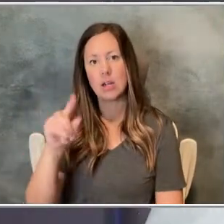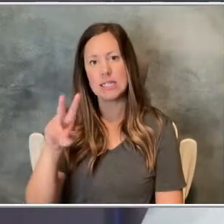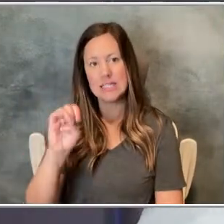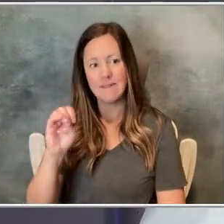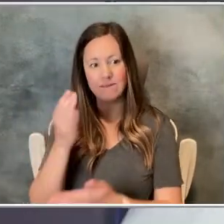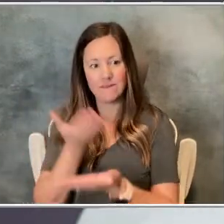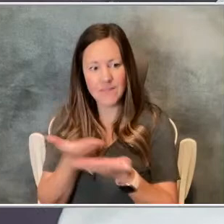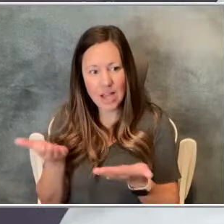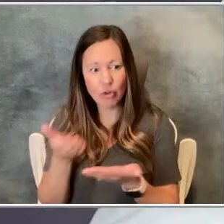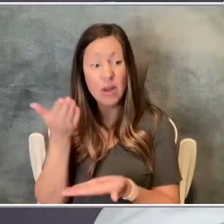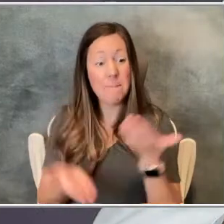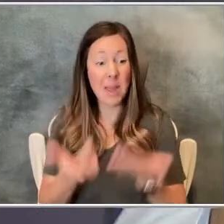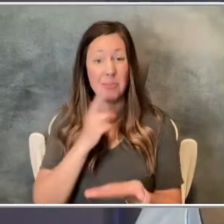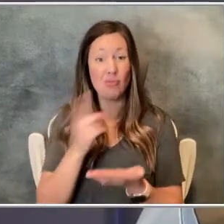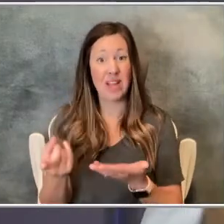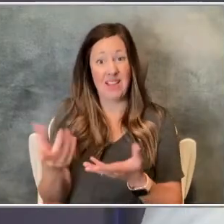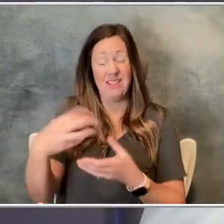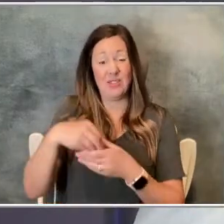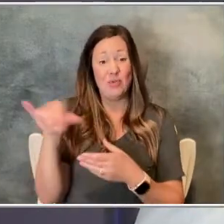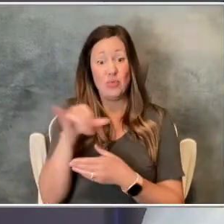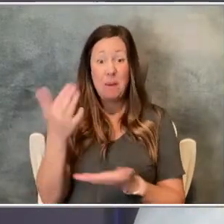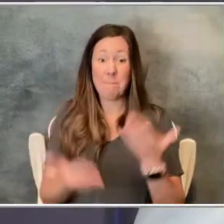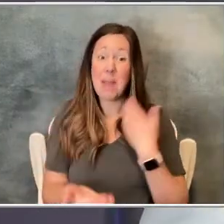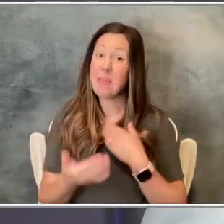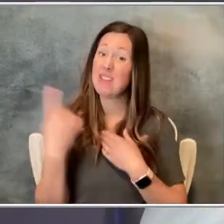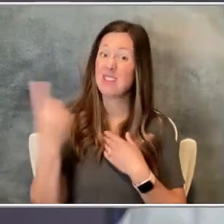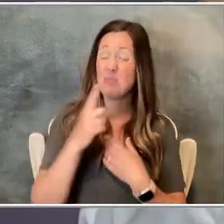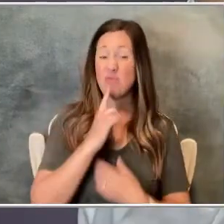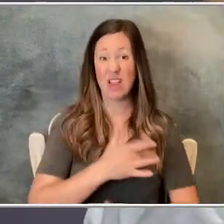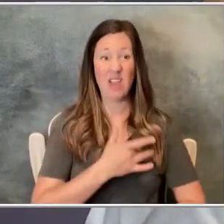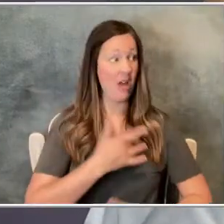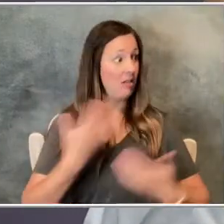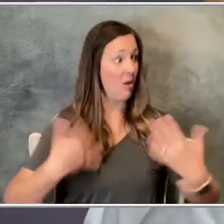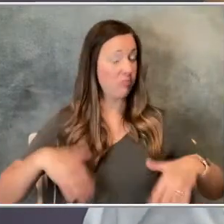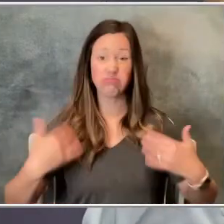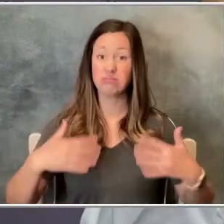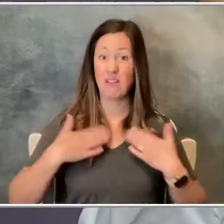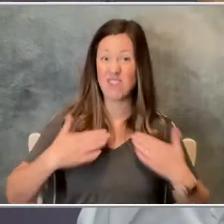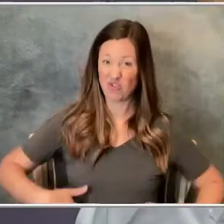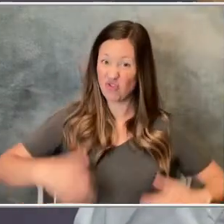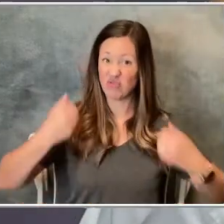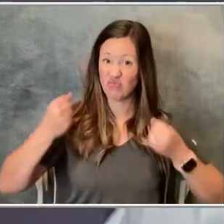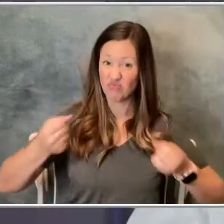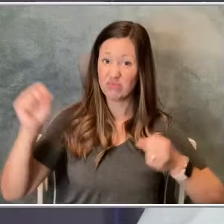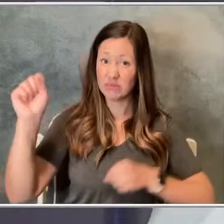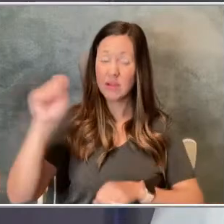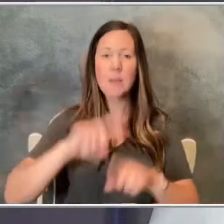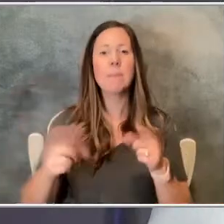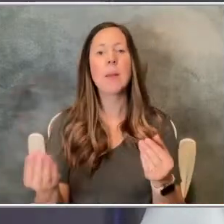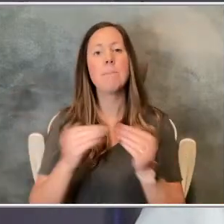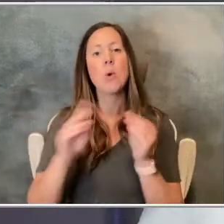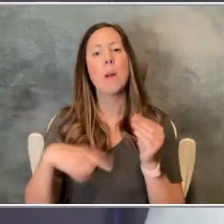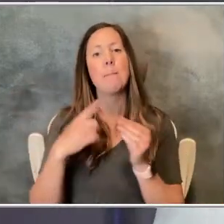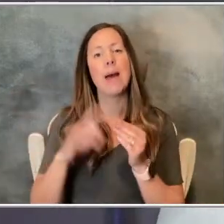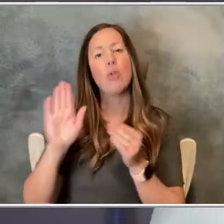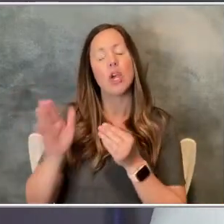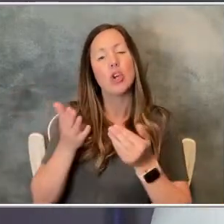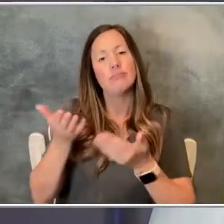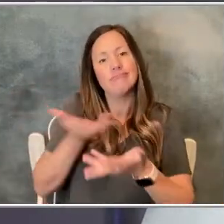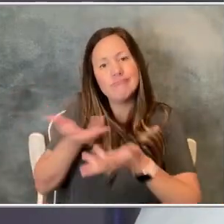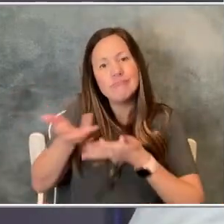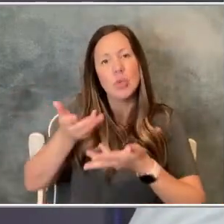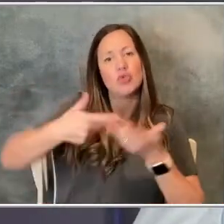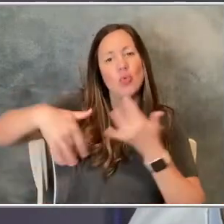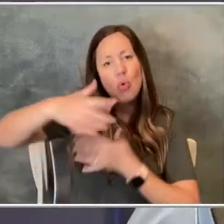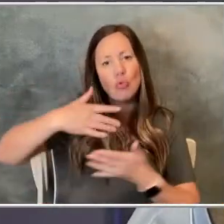do, grip strength tests, and their muscles are pretty good, but it is more about that interaction, that socialization, that